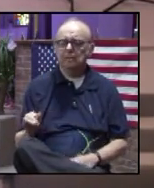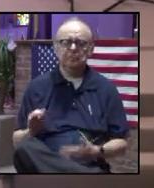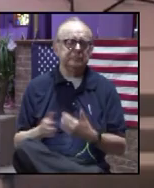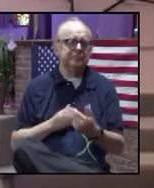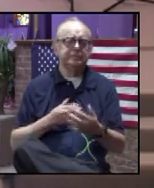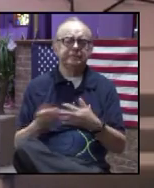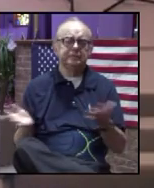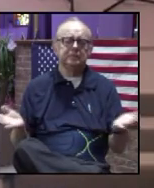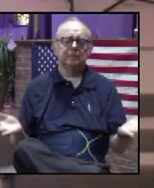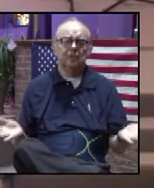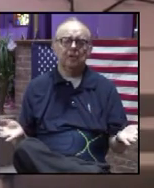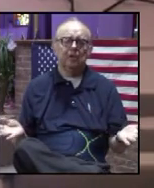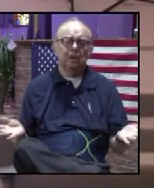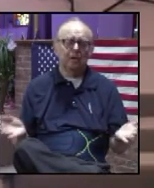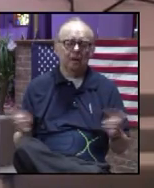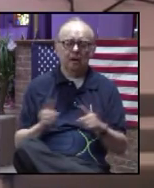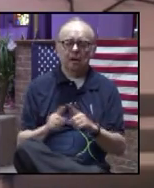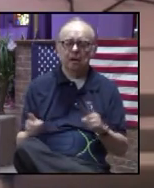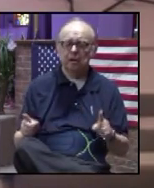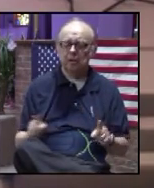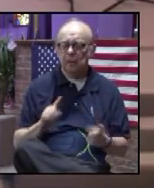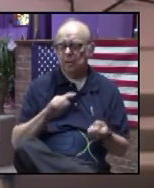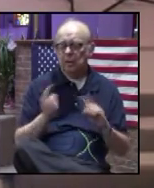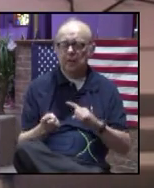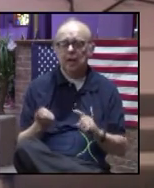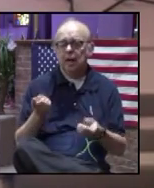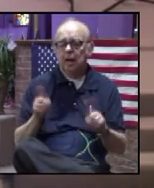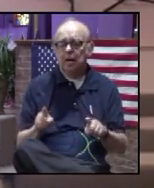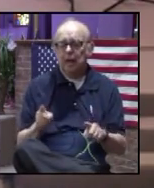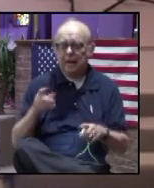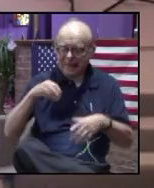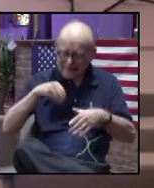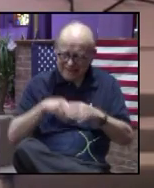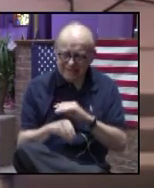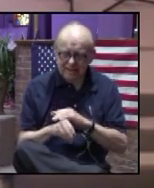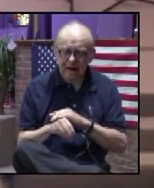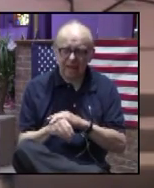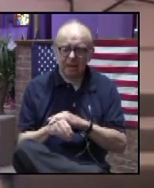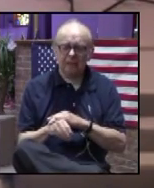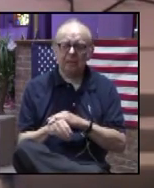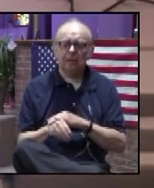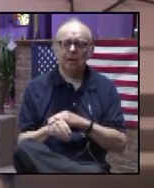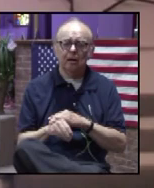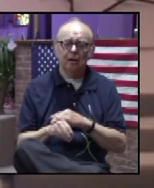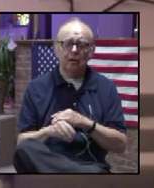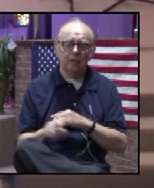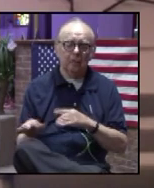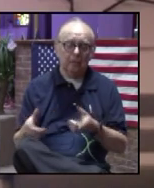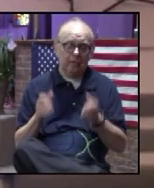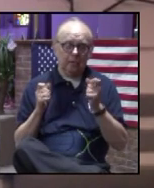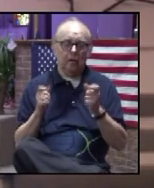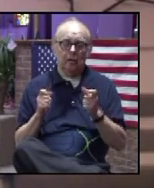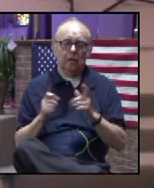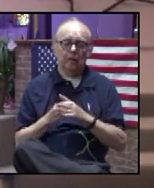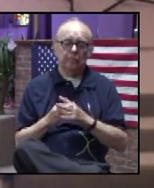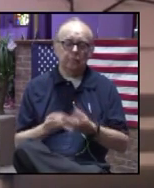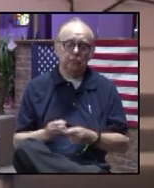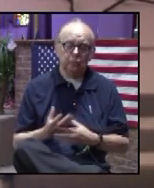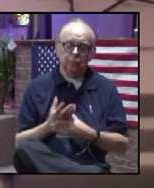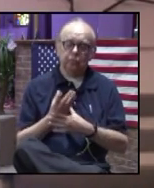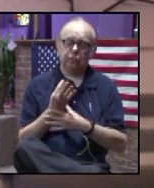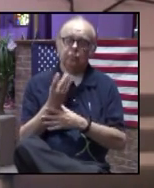whatever. But there's a change that goes on the inside that all of a sudden starts bubbling up